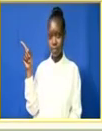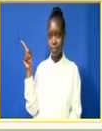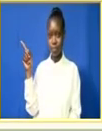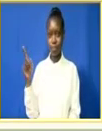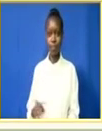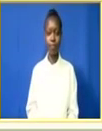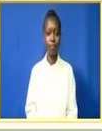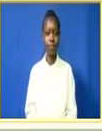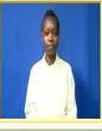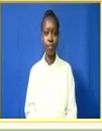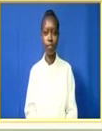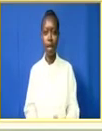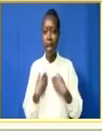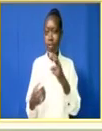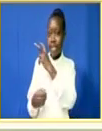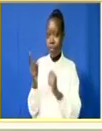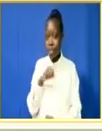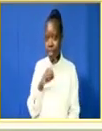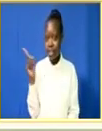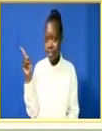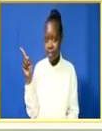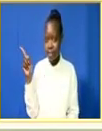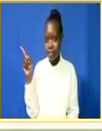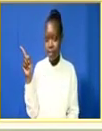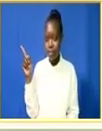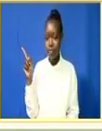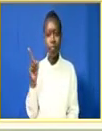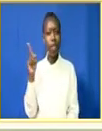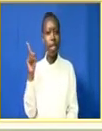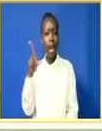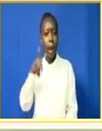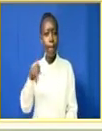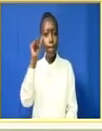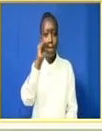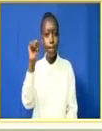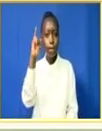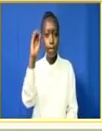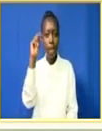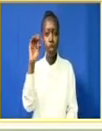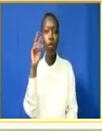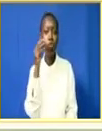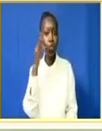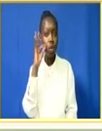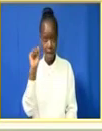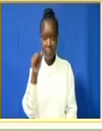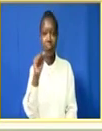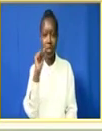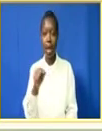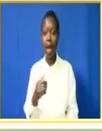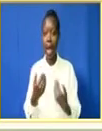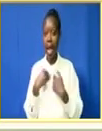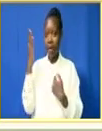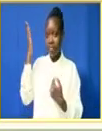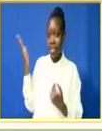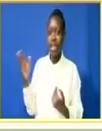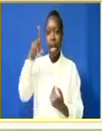at that diagram. Mm-hmm. Have you ever seen such a fruit? Is that a passion fruit? Exactly. Okay. So we have passion fruits in